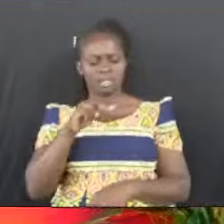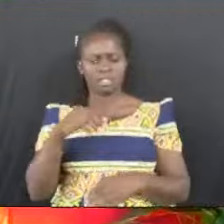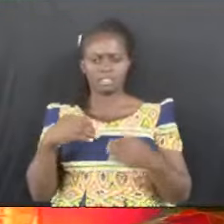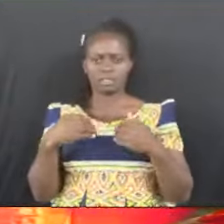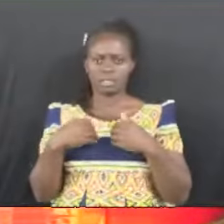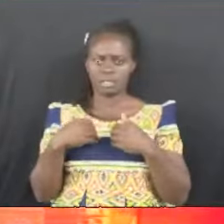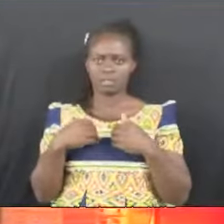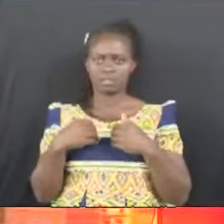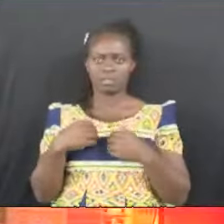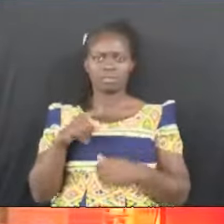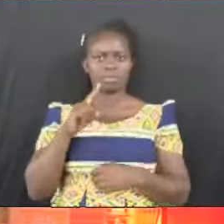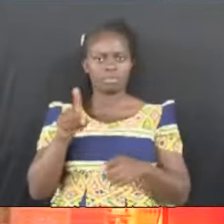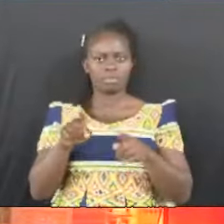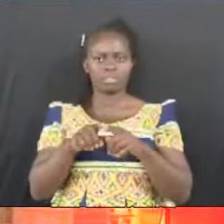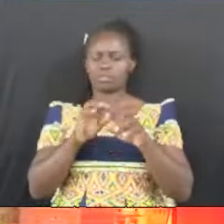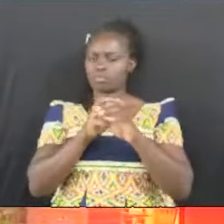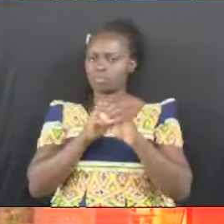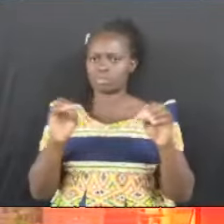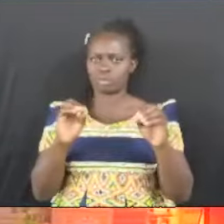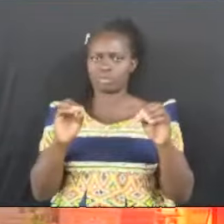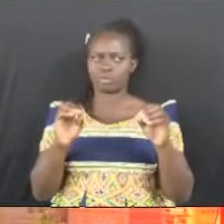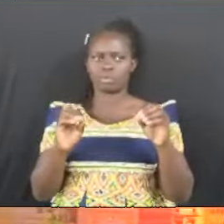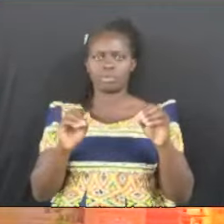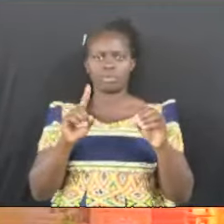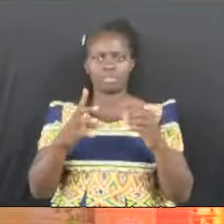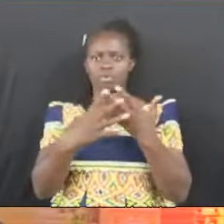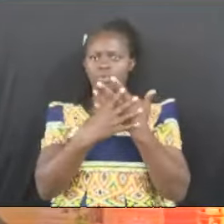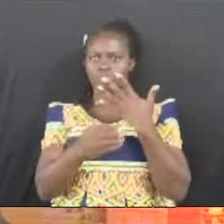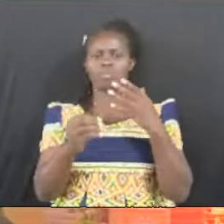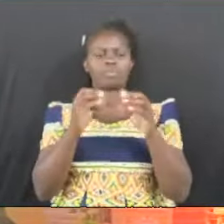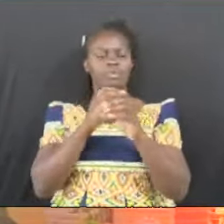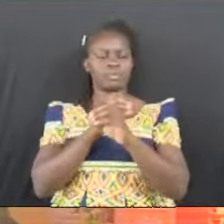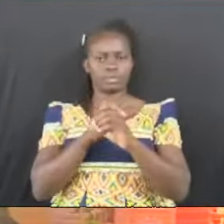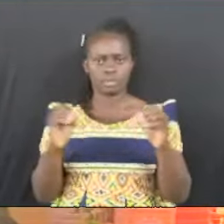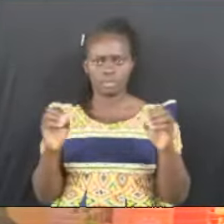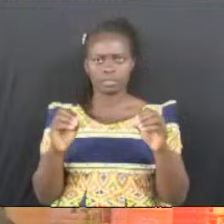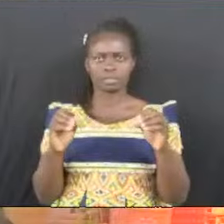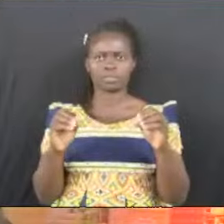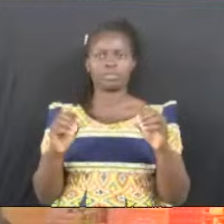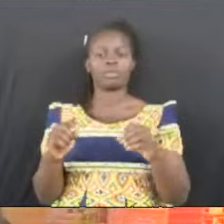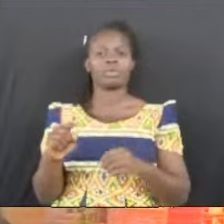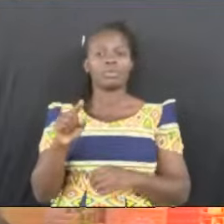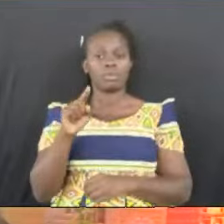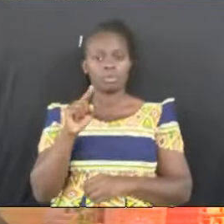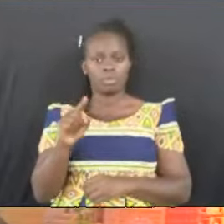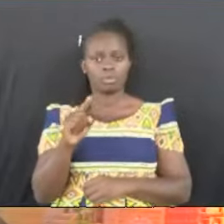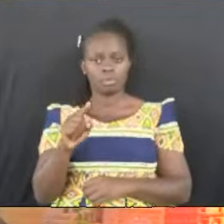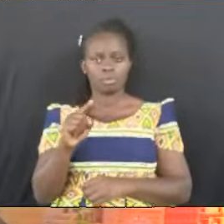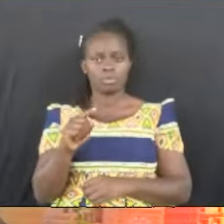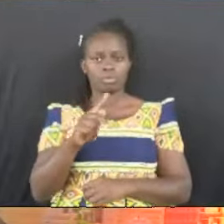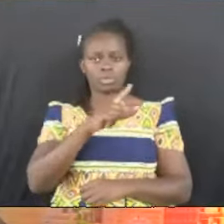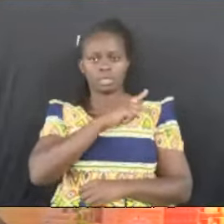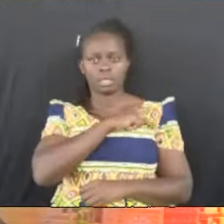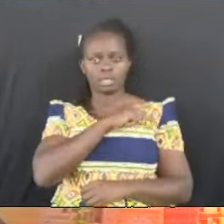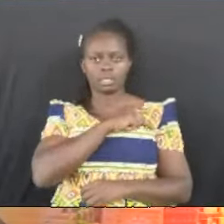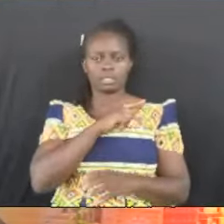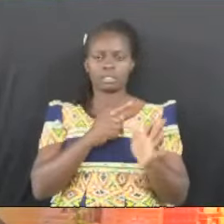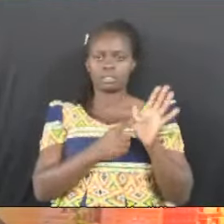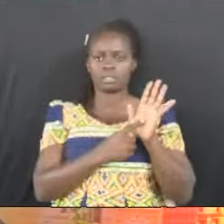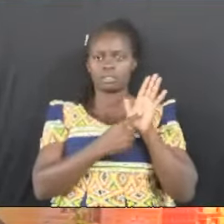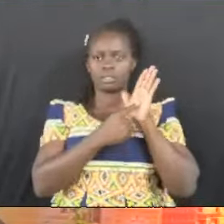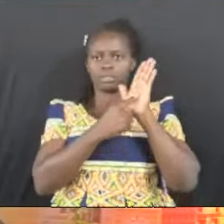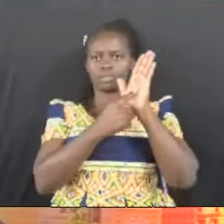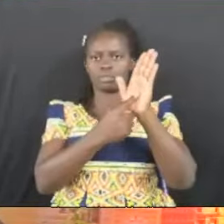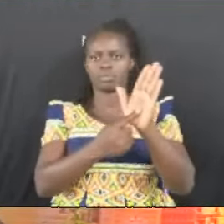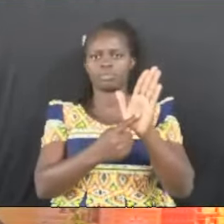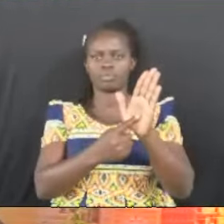the mindset of this person. When someone comes and insults me, I say, you have no idea how God loves